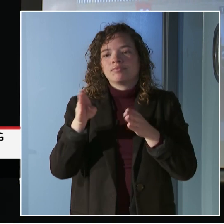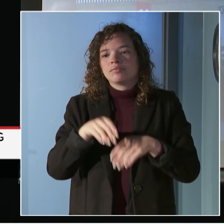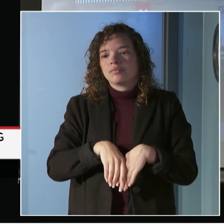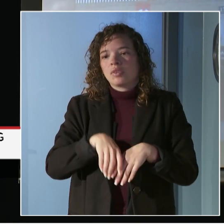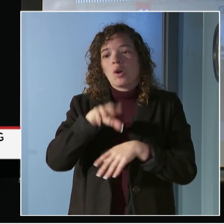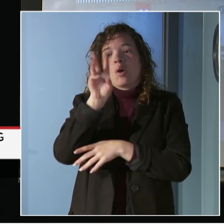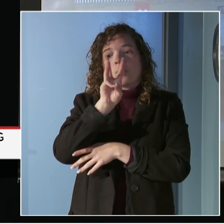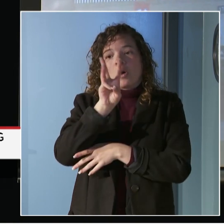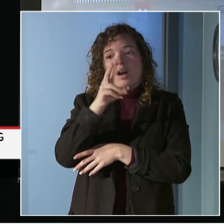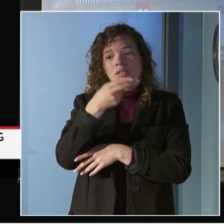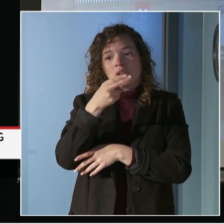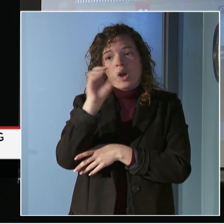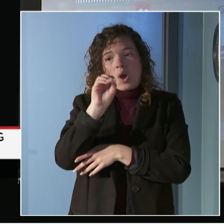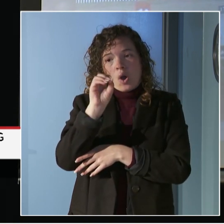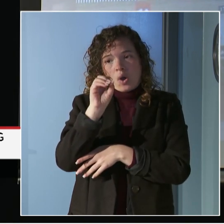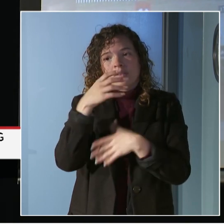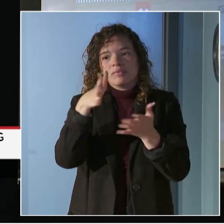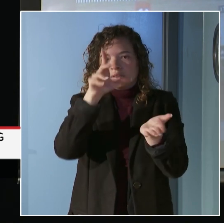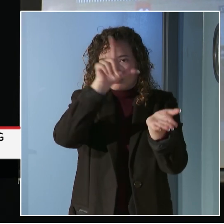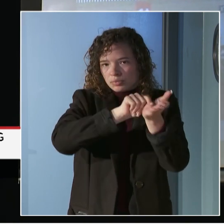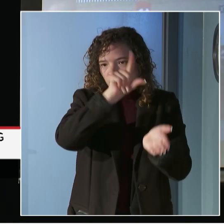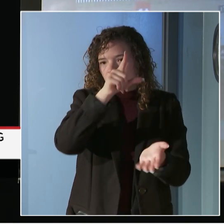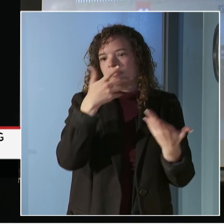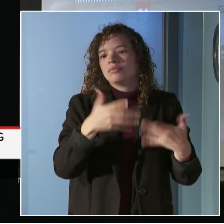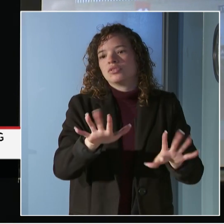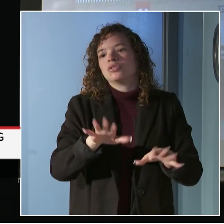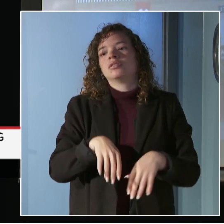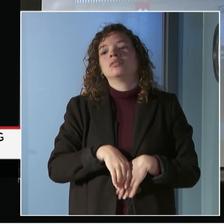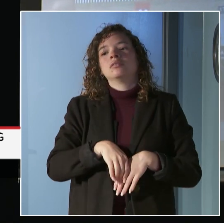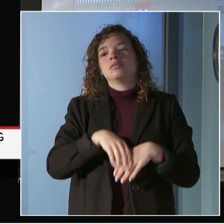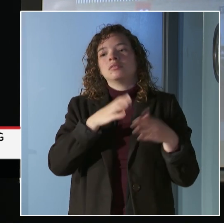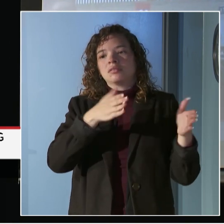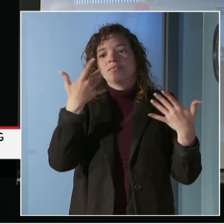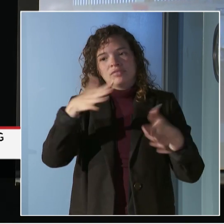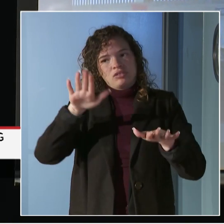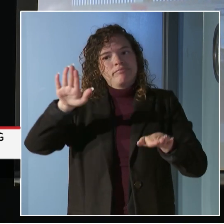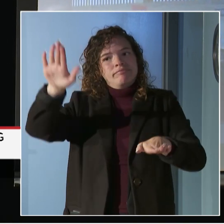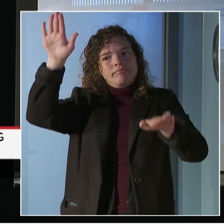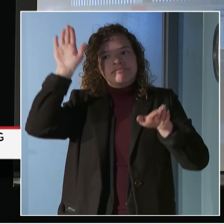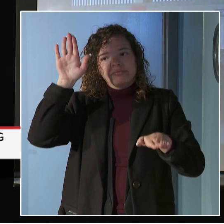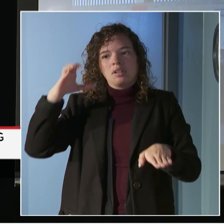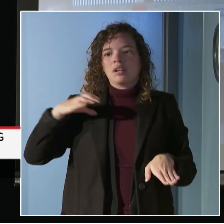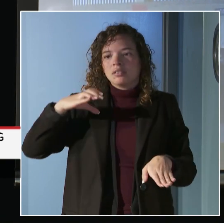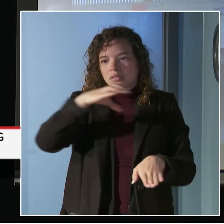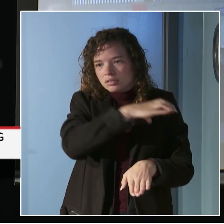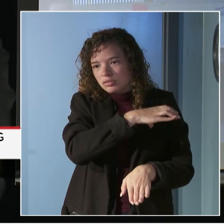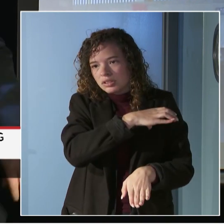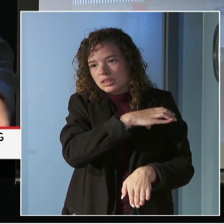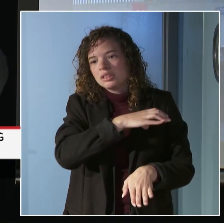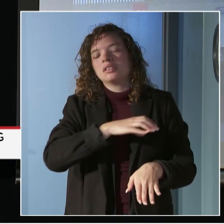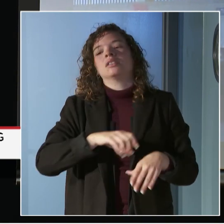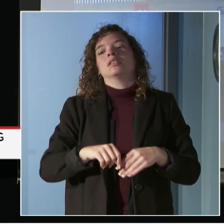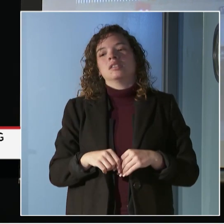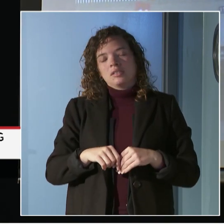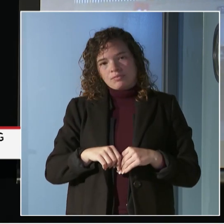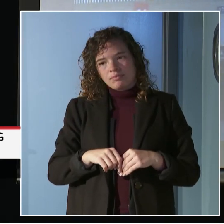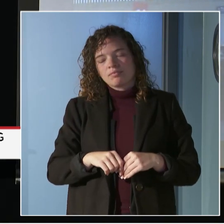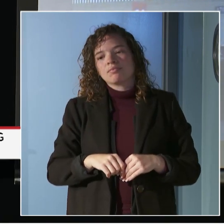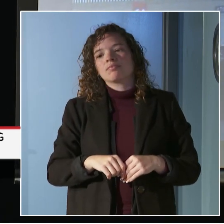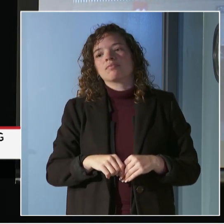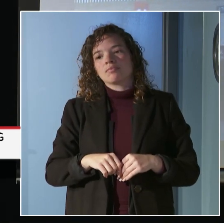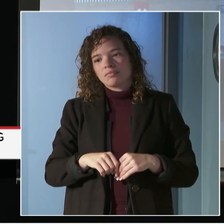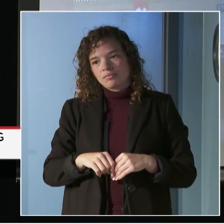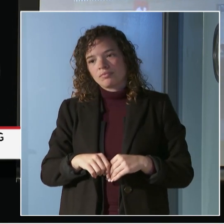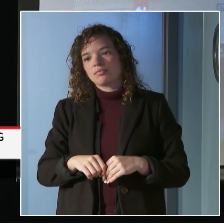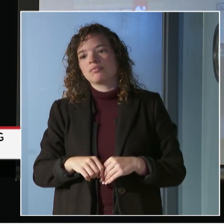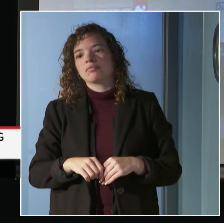in front of the U.S. Congress, and she serves as a member of our board of directors. Without any more words,